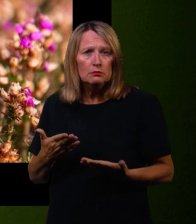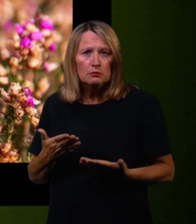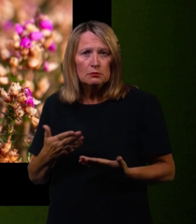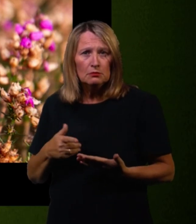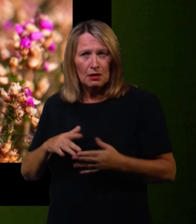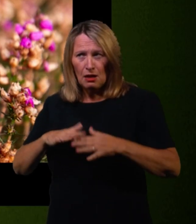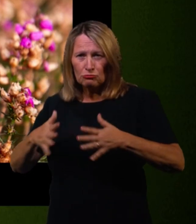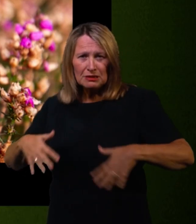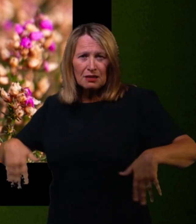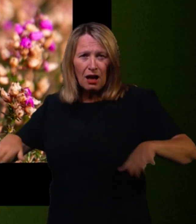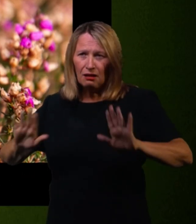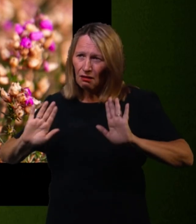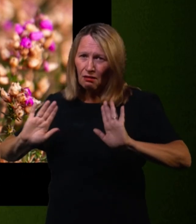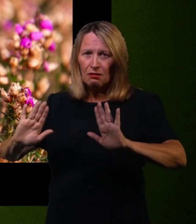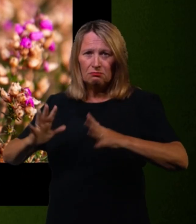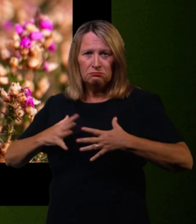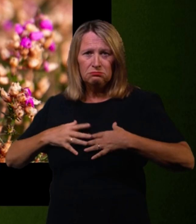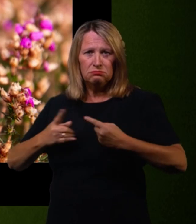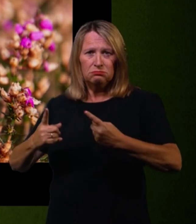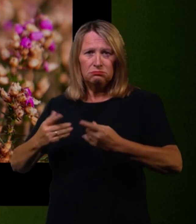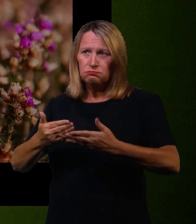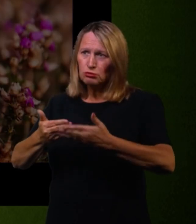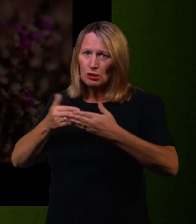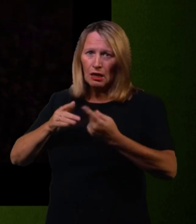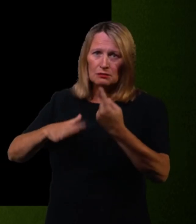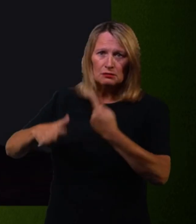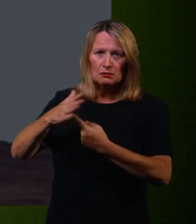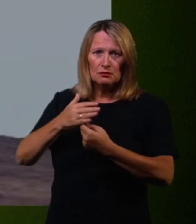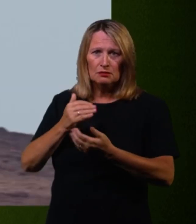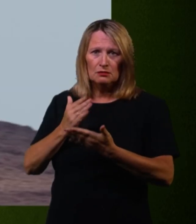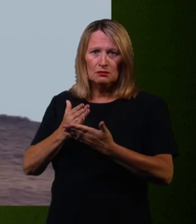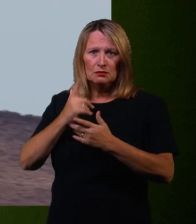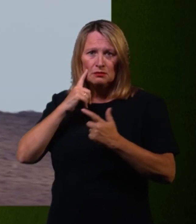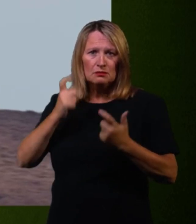Alliance unreservedly condemns all such acts.